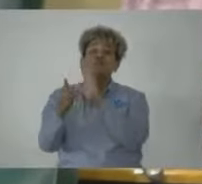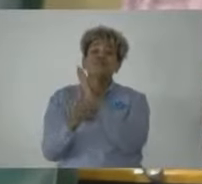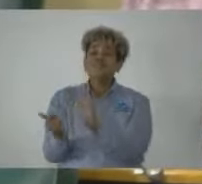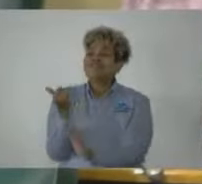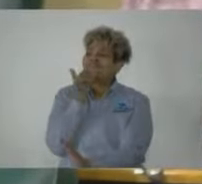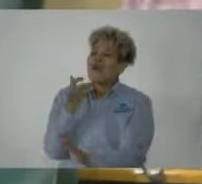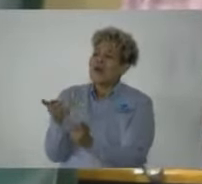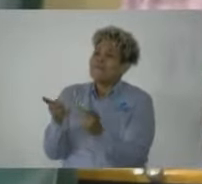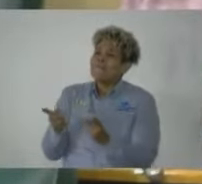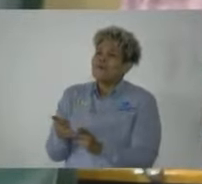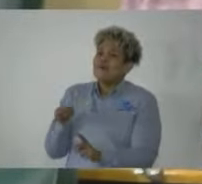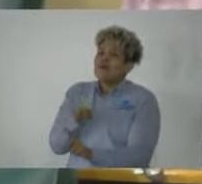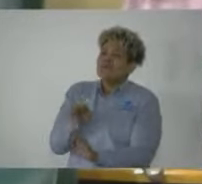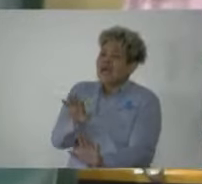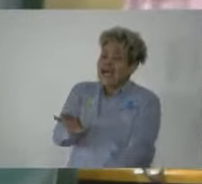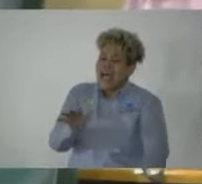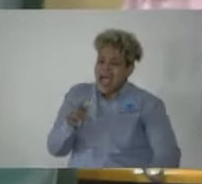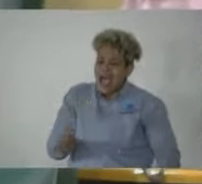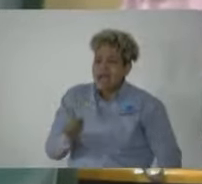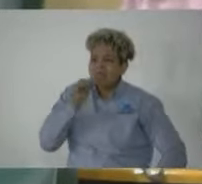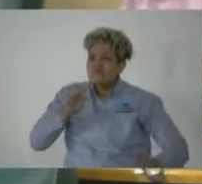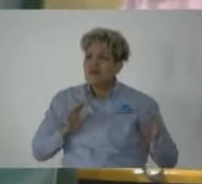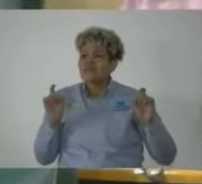positions. Madam Speaker,